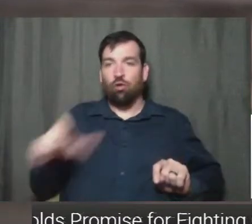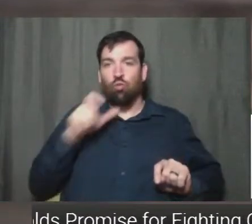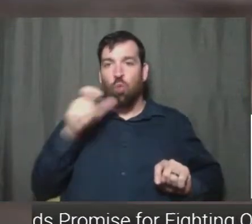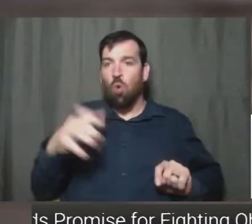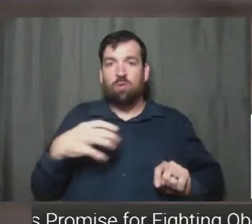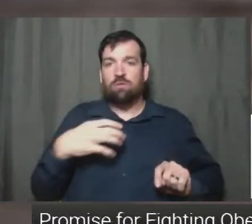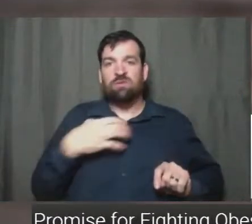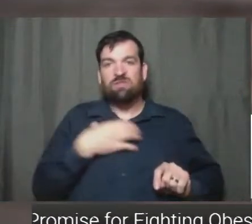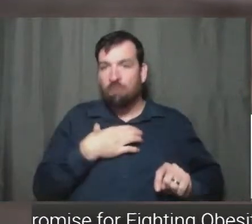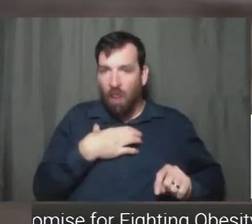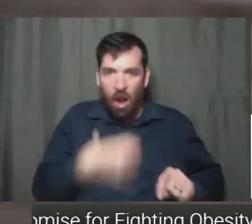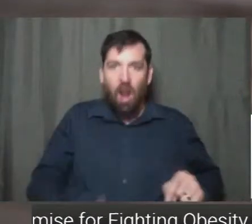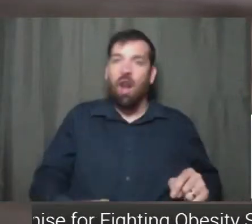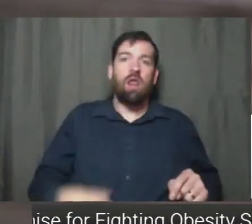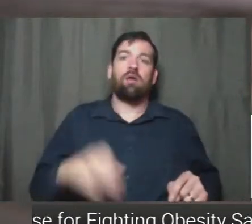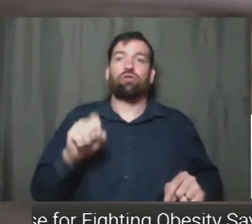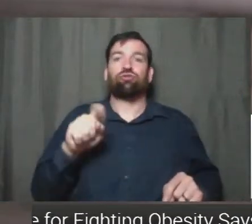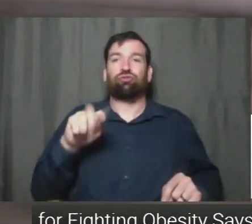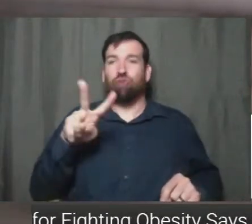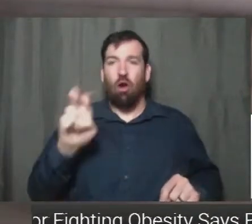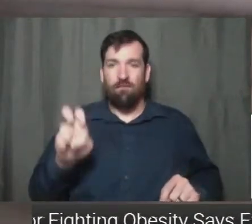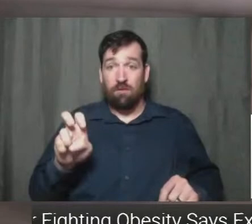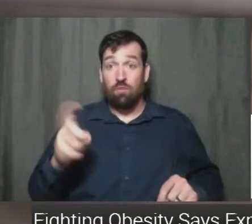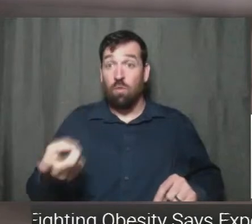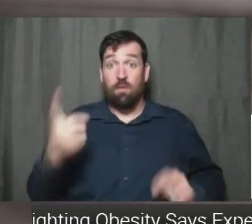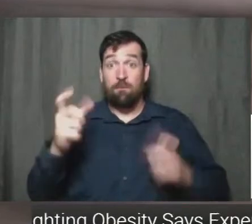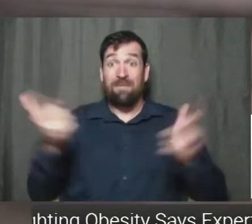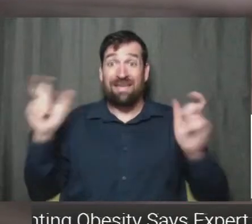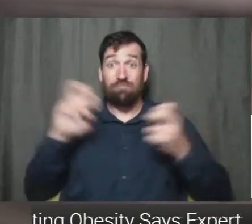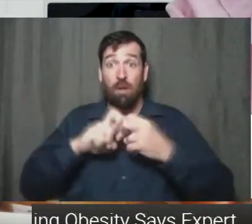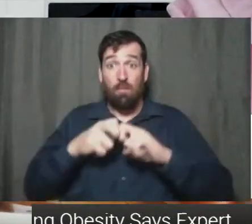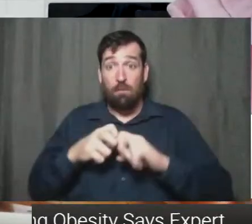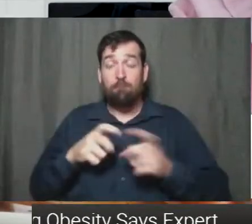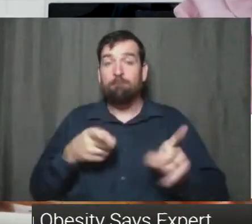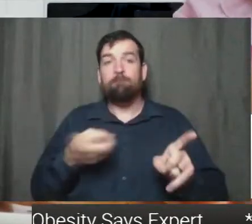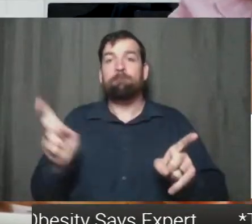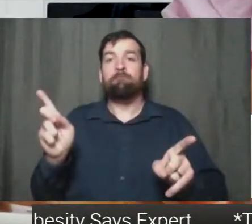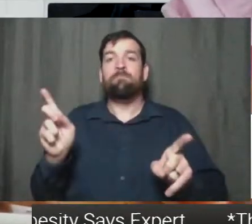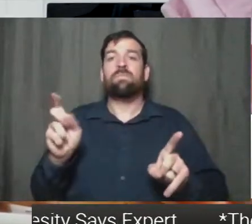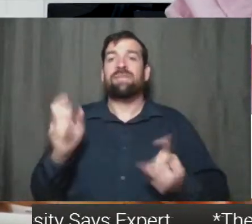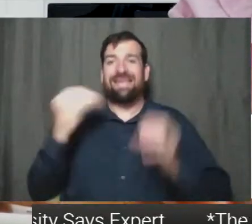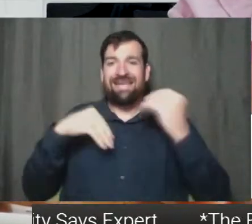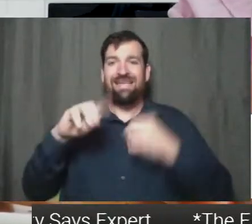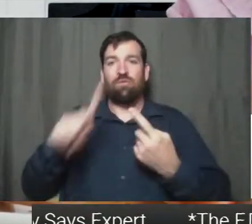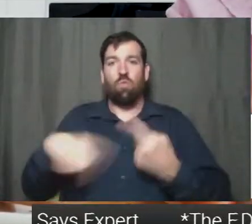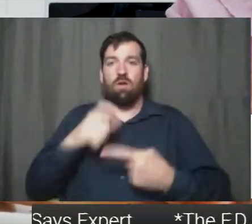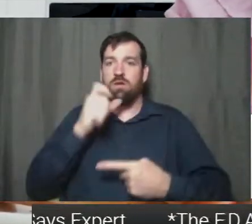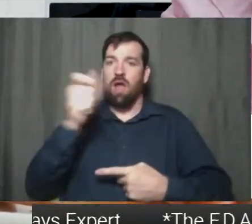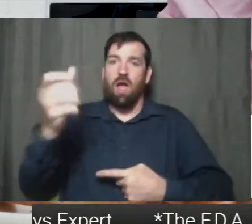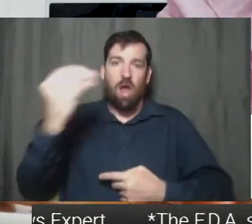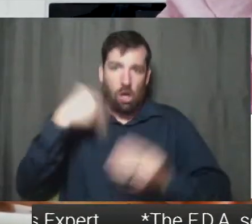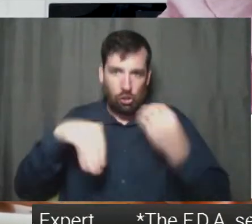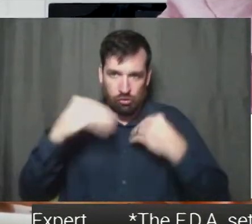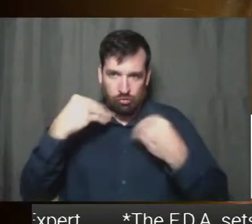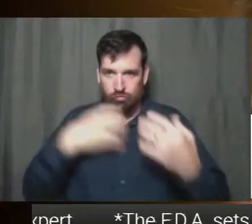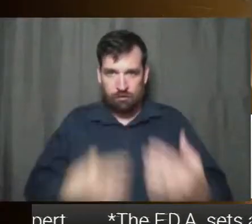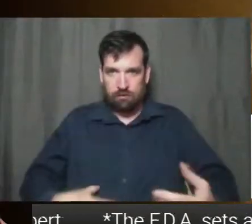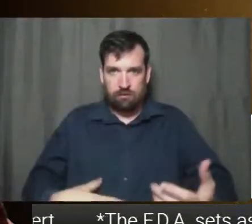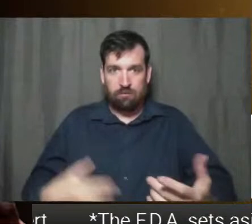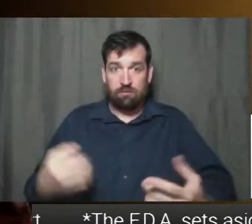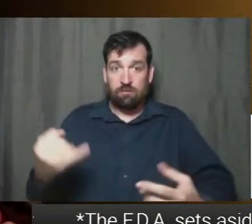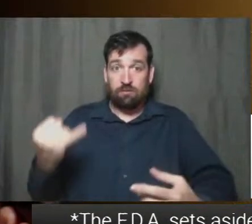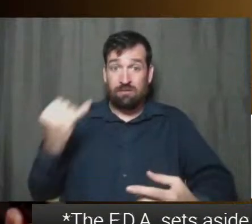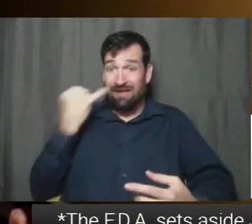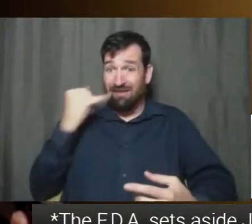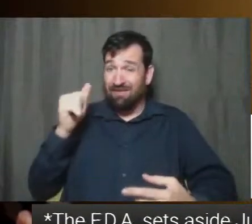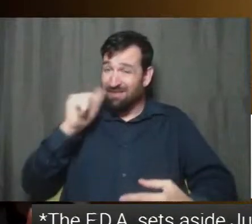of our biggest problems in this country is people eating when they're not hungry. And if your child is suffering because of their eating habits, which